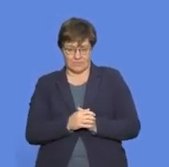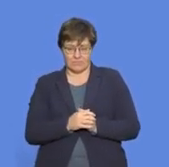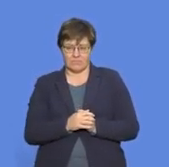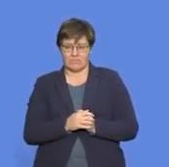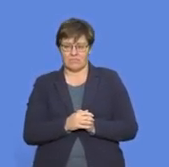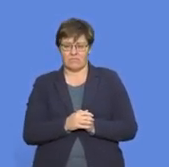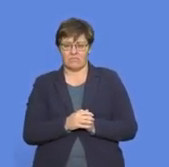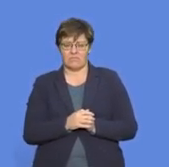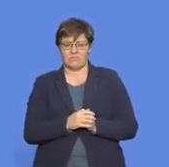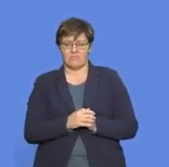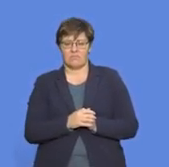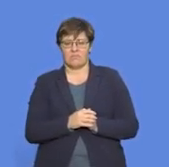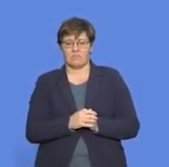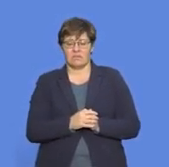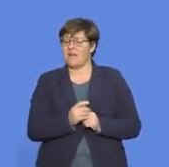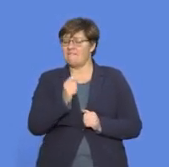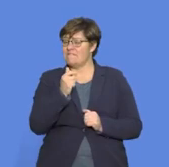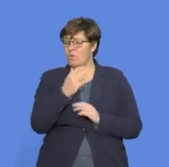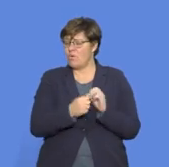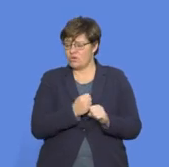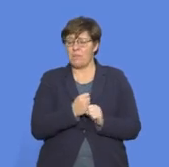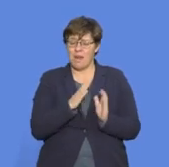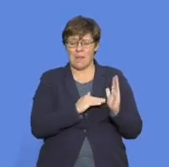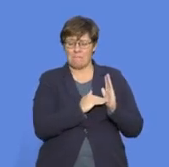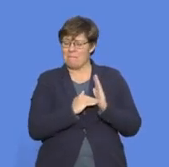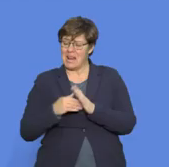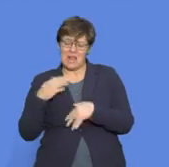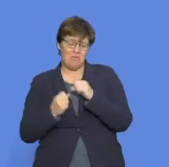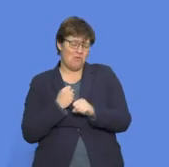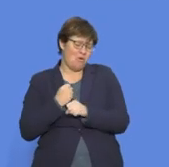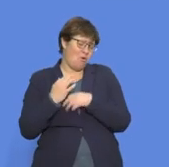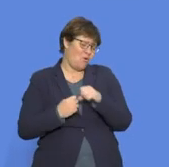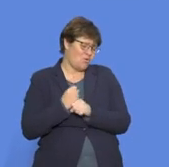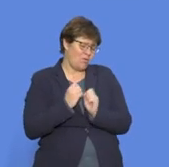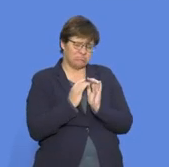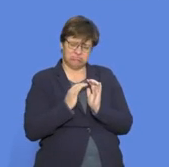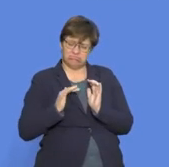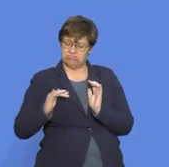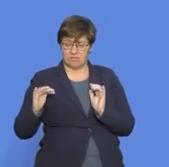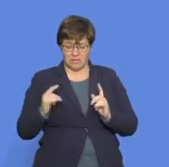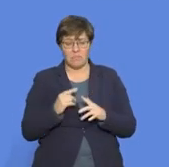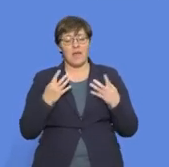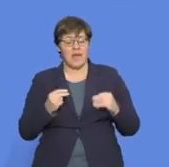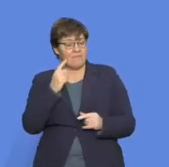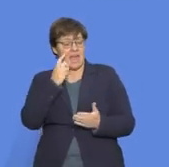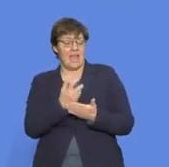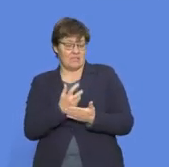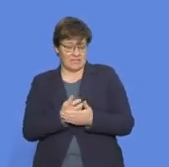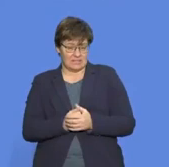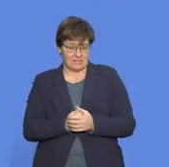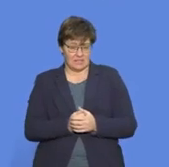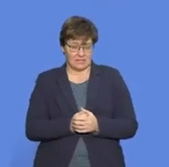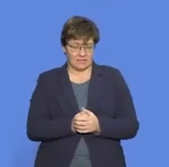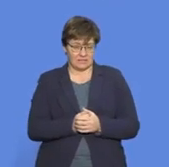this it doesn't take place in a couple of years, it takes place over a very long period of time, but we do have evidence of